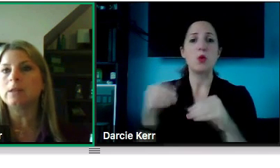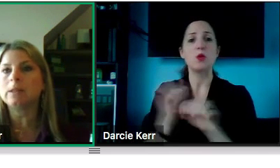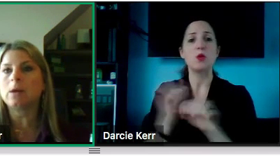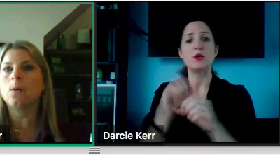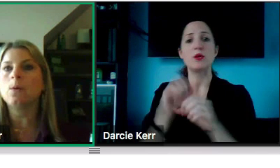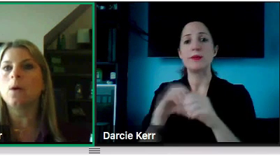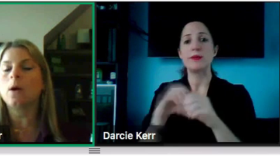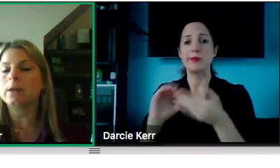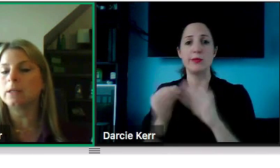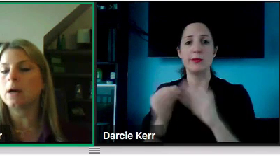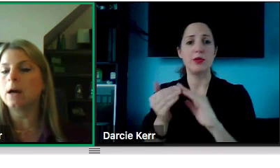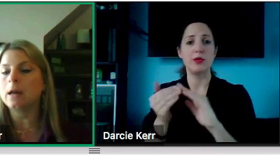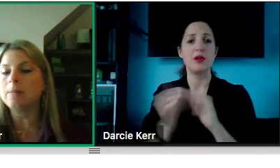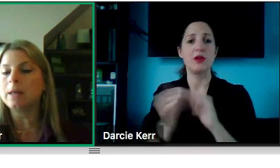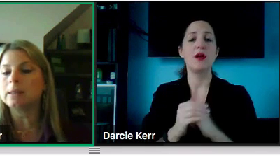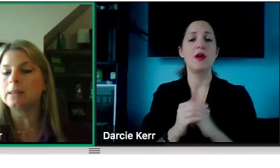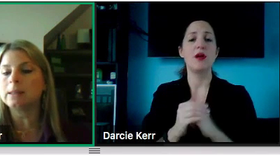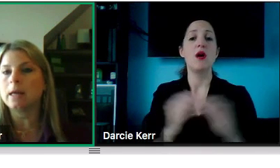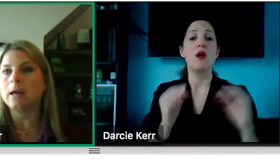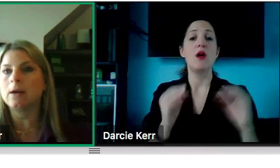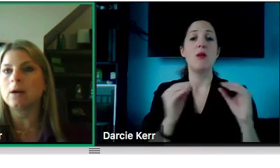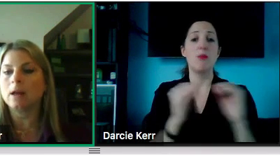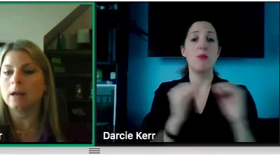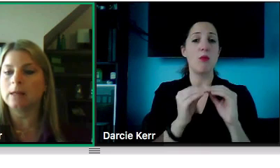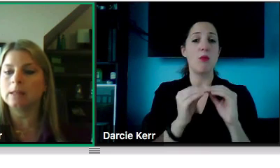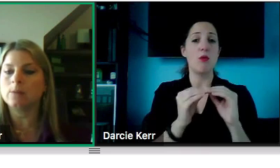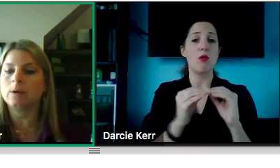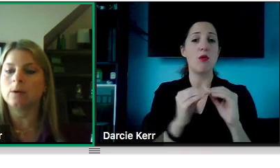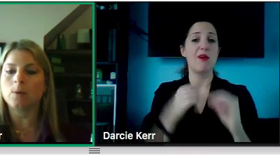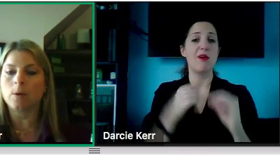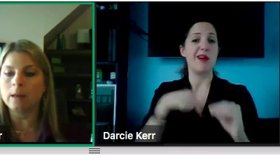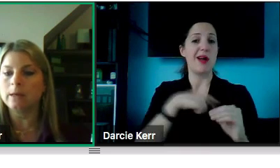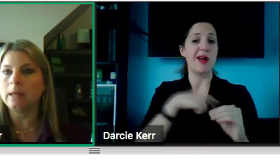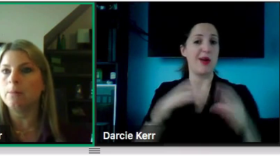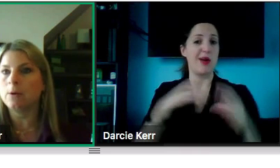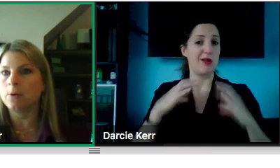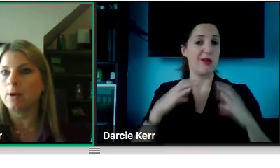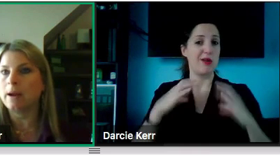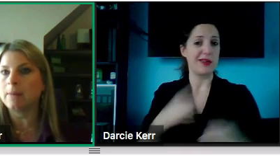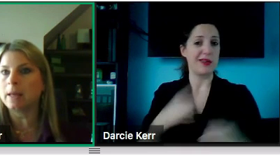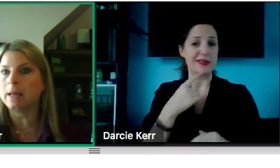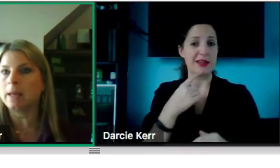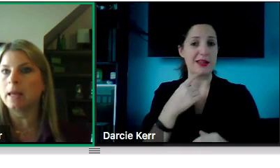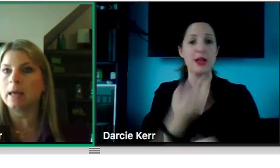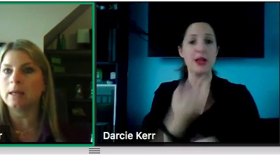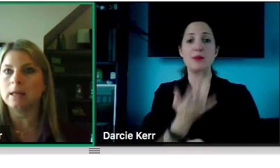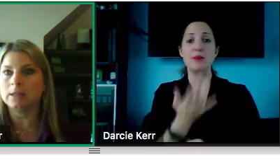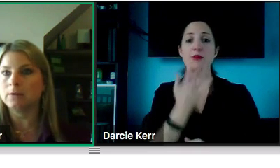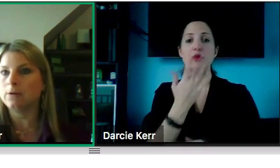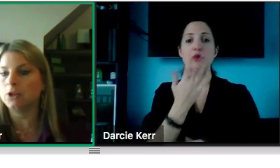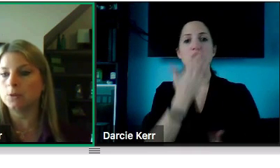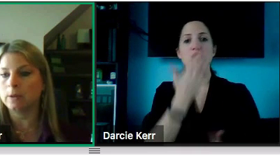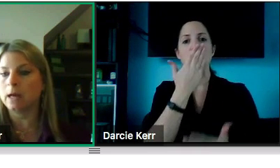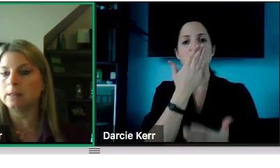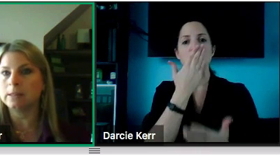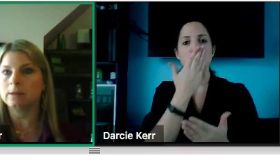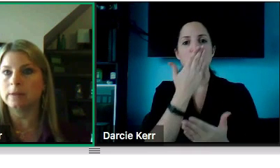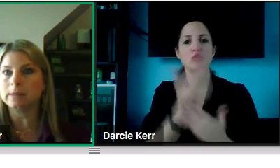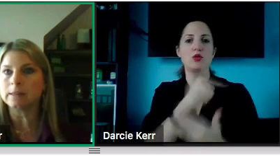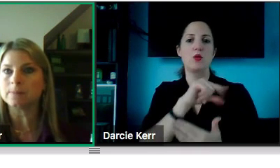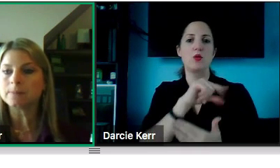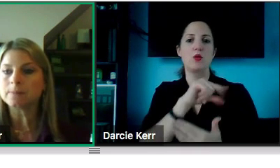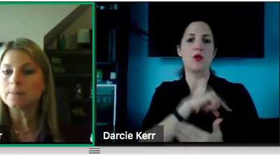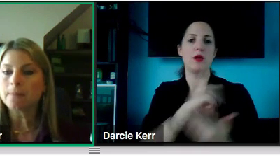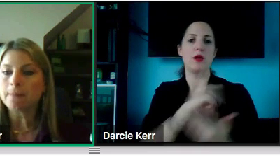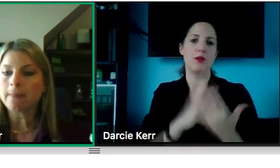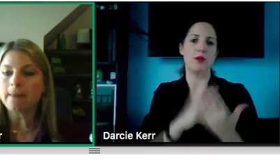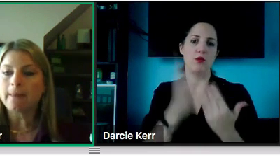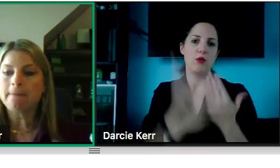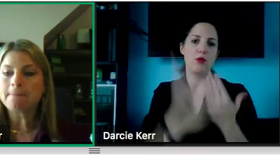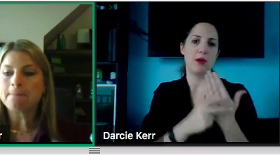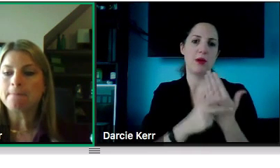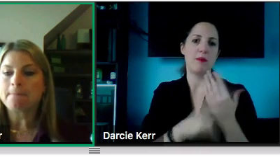and more so all the time, is that our clients want quality programming and individualized service.